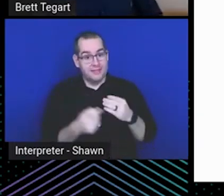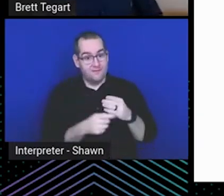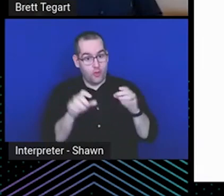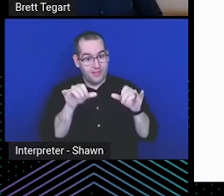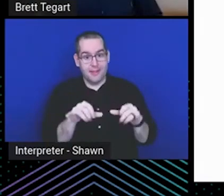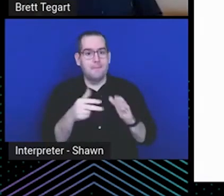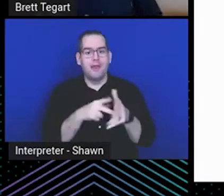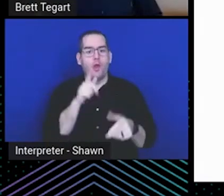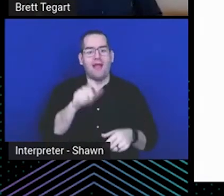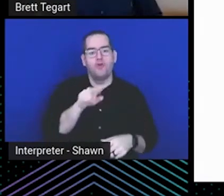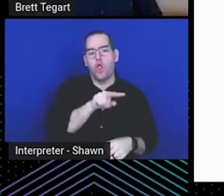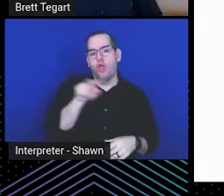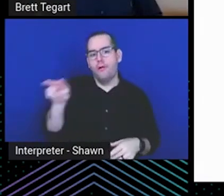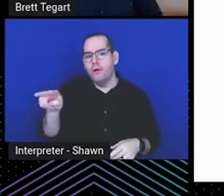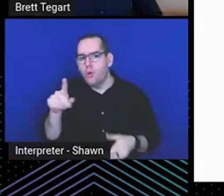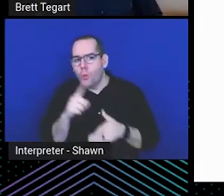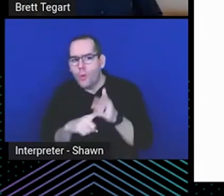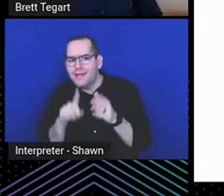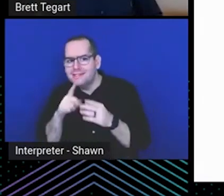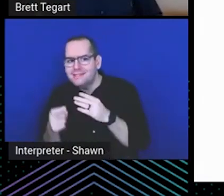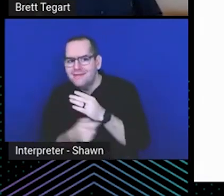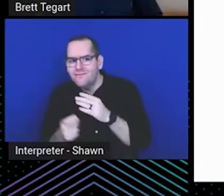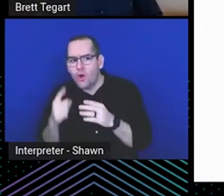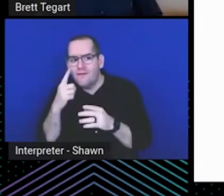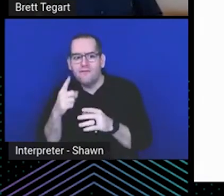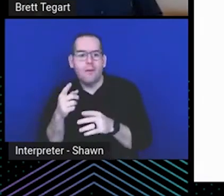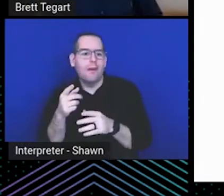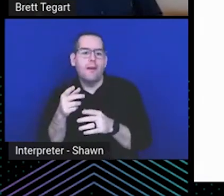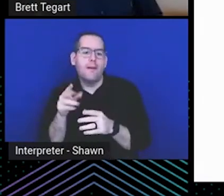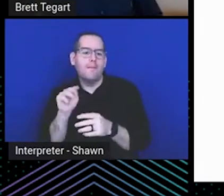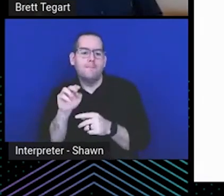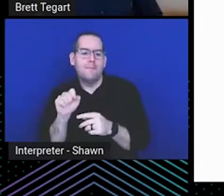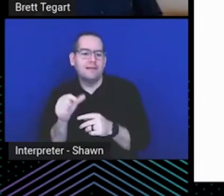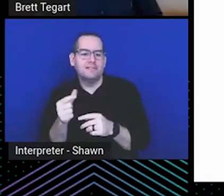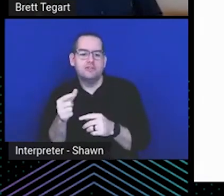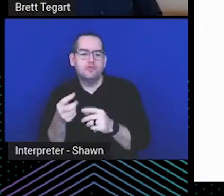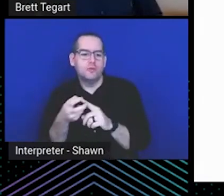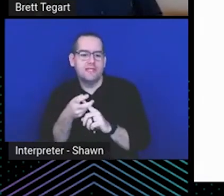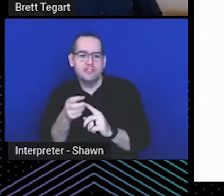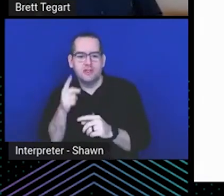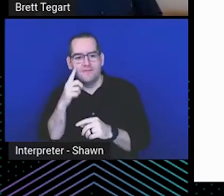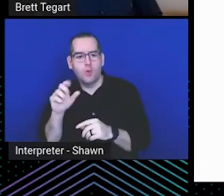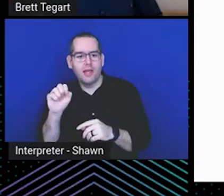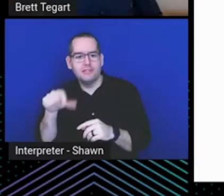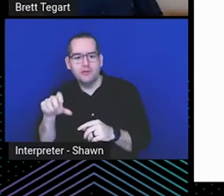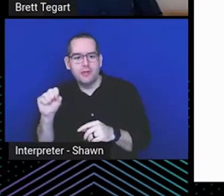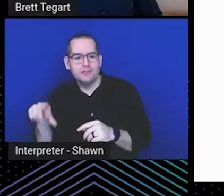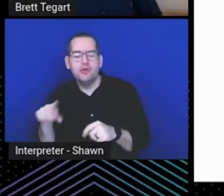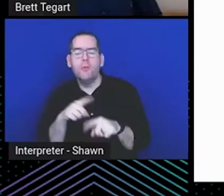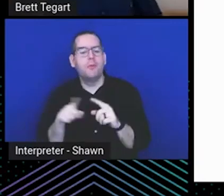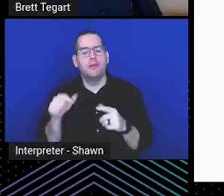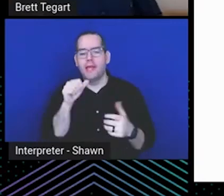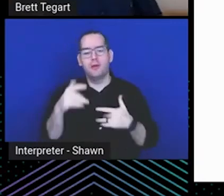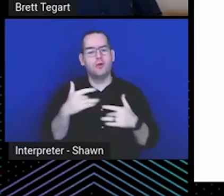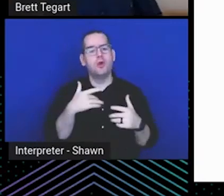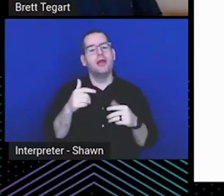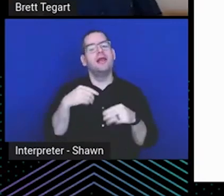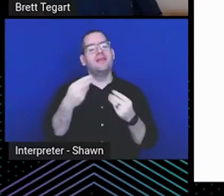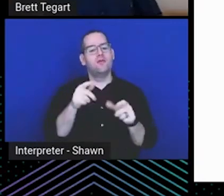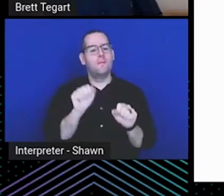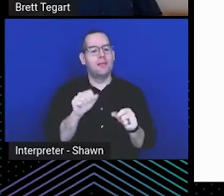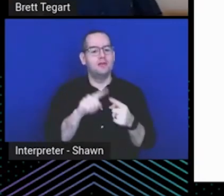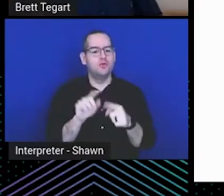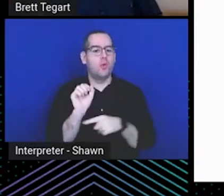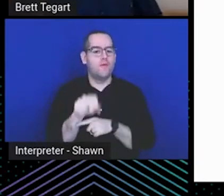look up whatever the default message retention is for an SQSQ if they're not concerned about it. But it gives them the ability to override it if they feel